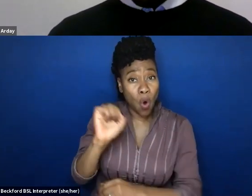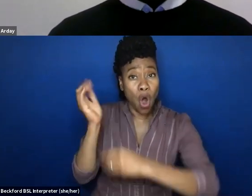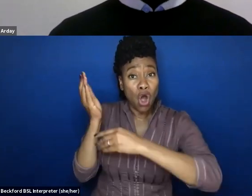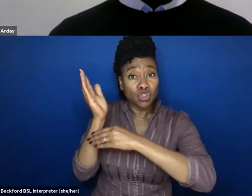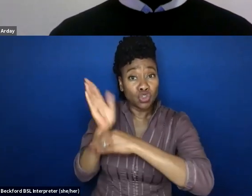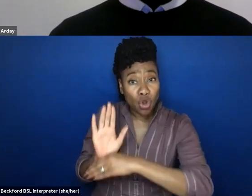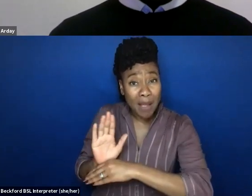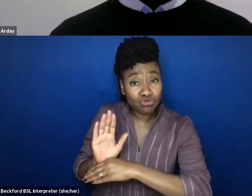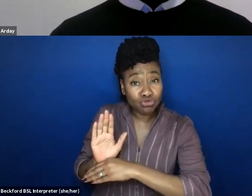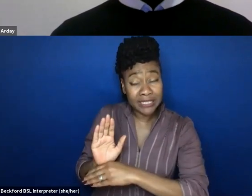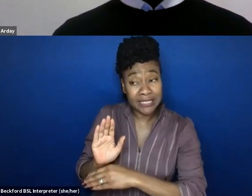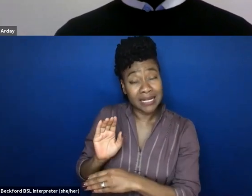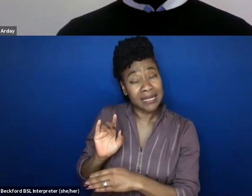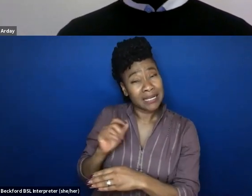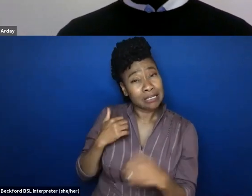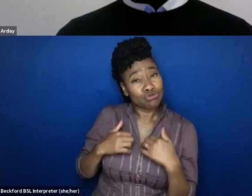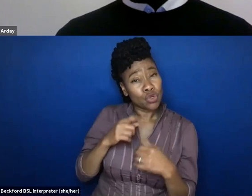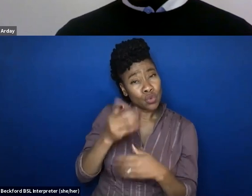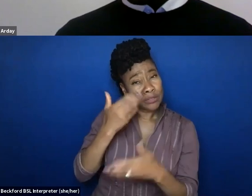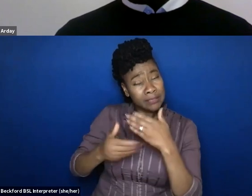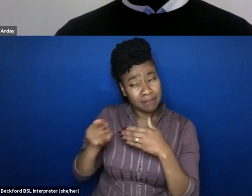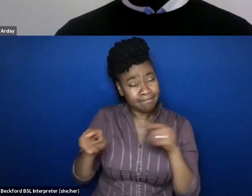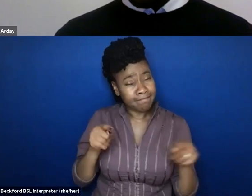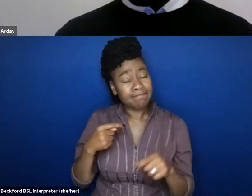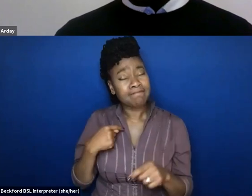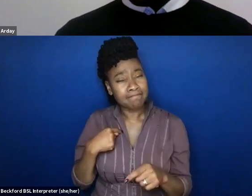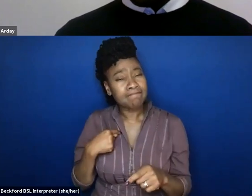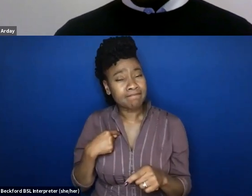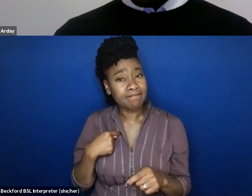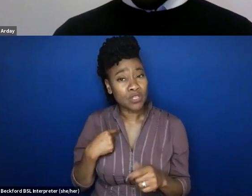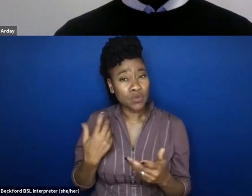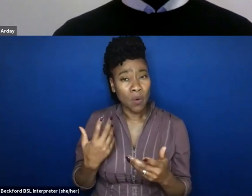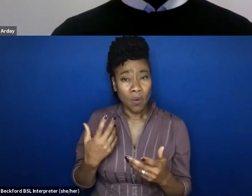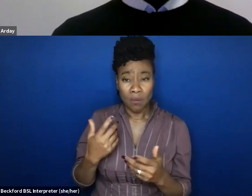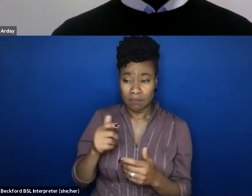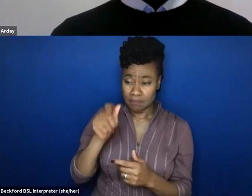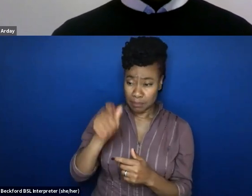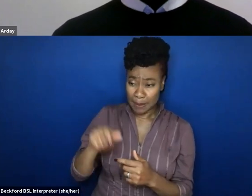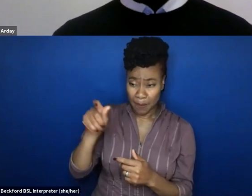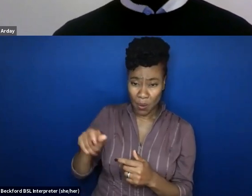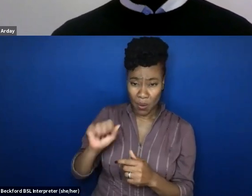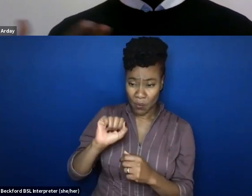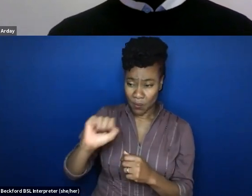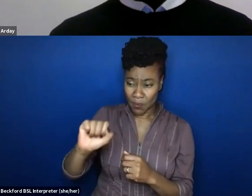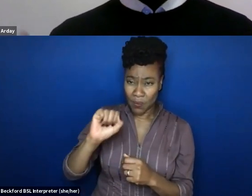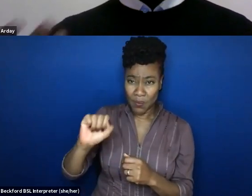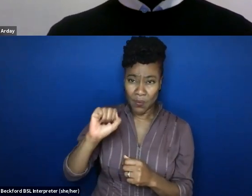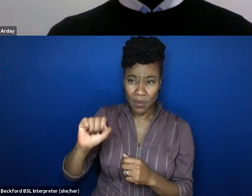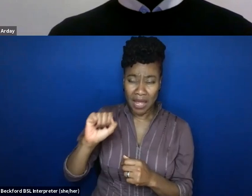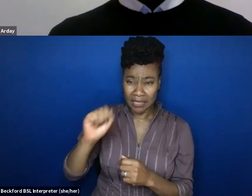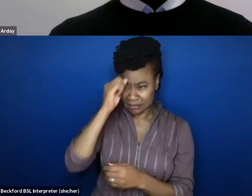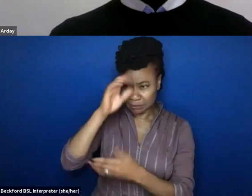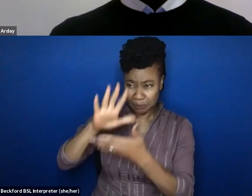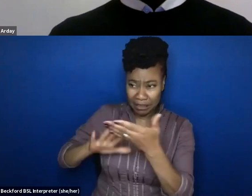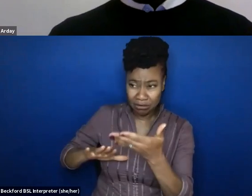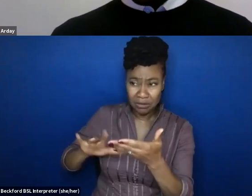about kind of meeting people where they are and trying to, I guess, give space or give voice or give